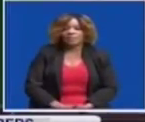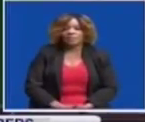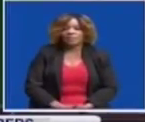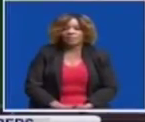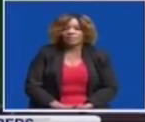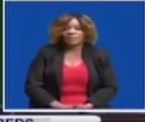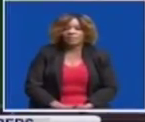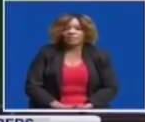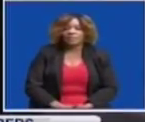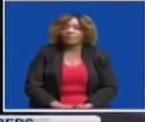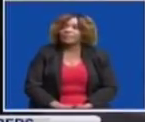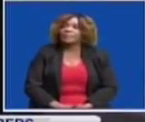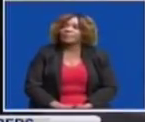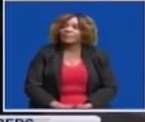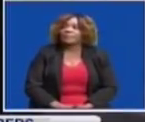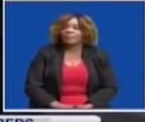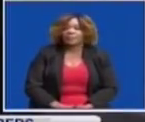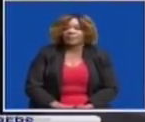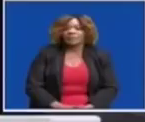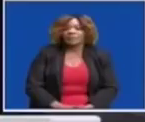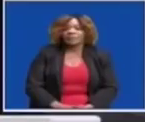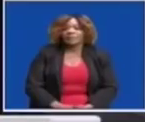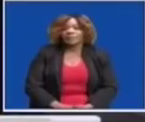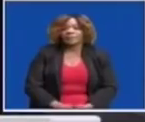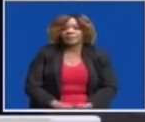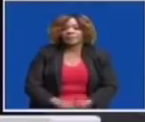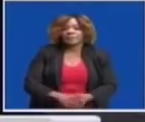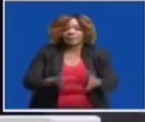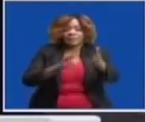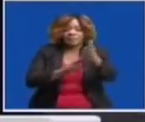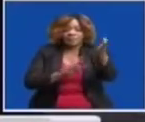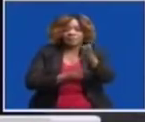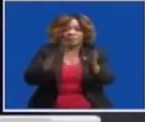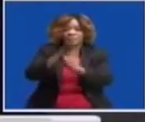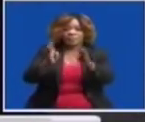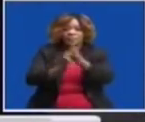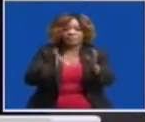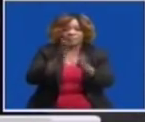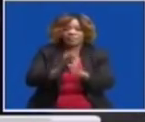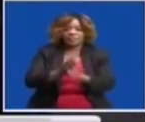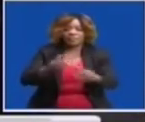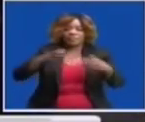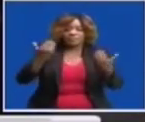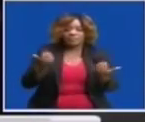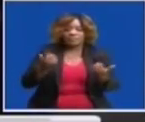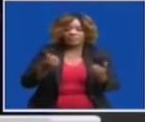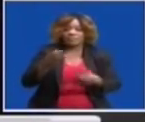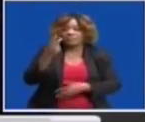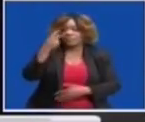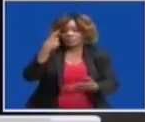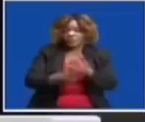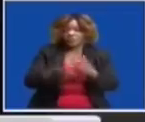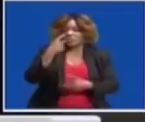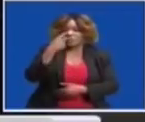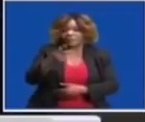love for humankind. Building bridges and not wars is the common phrase being embraced by members of